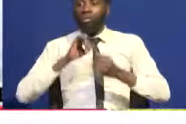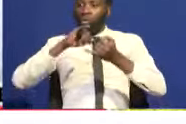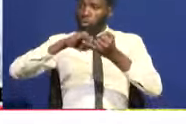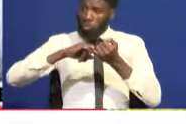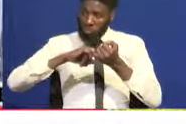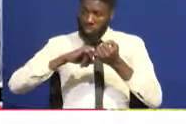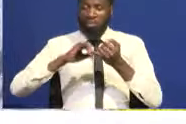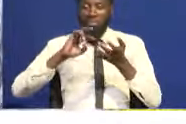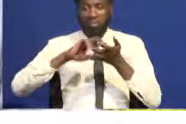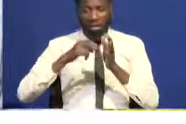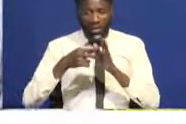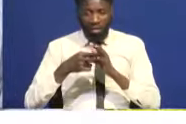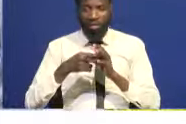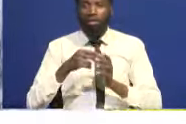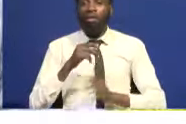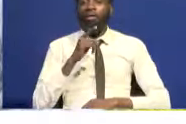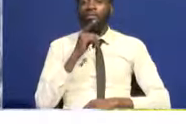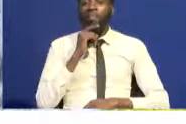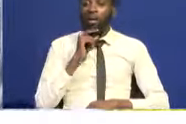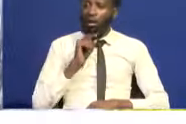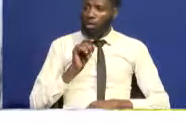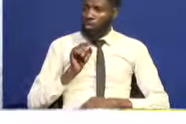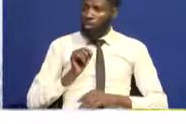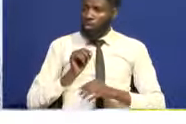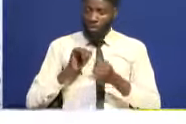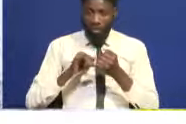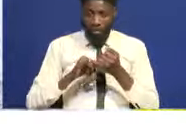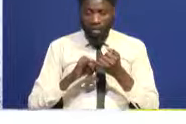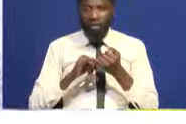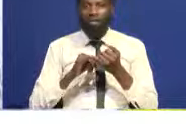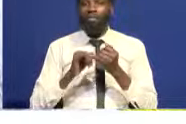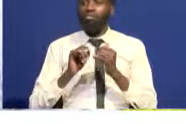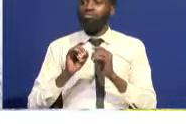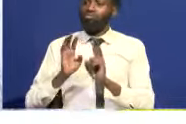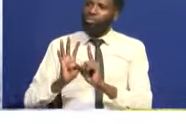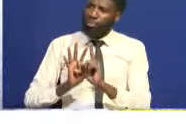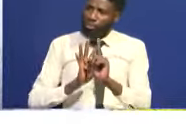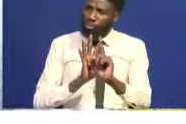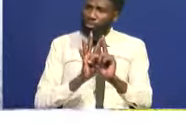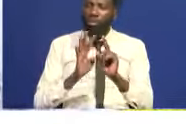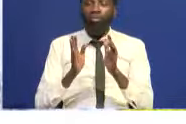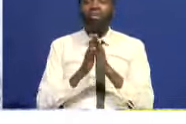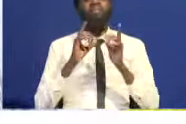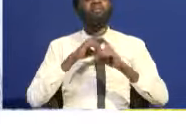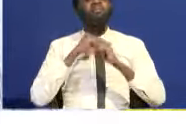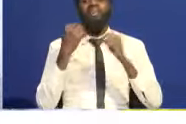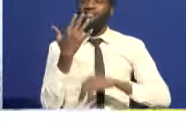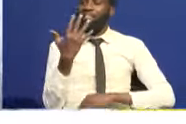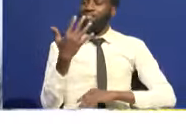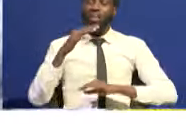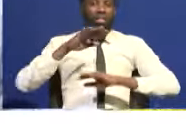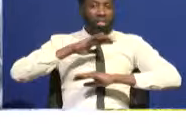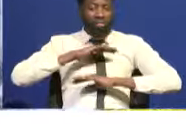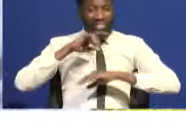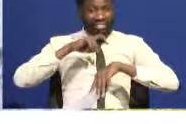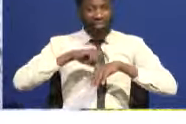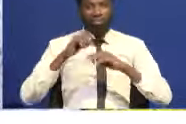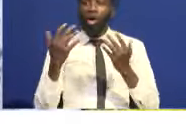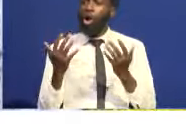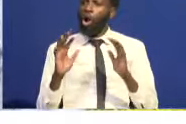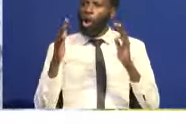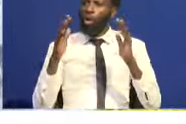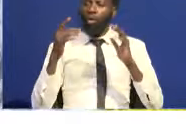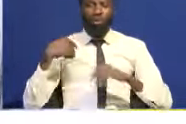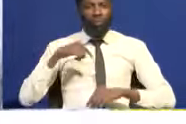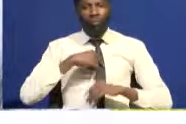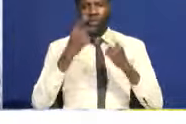wao, alafu mchungaji. Bas, hao watano wanatosha kwa harusi. Kwa hivyo wakati wa sherehe tunaona watu wengi wanaogopa